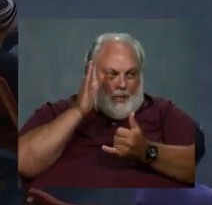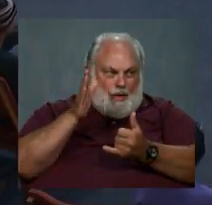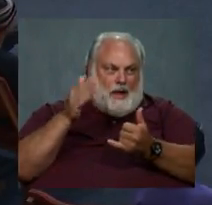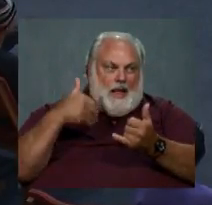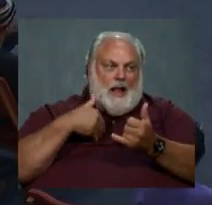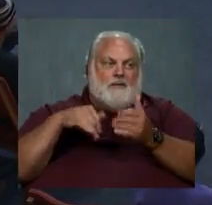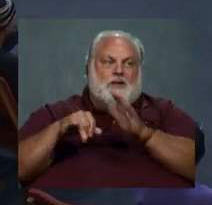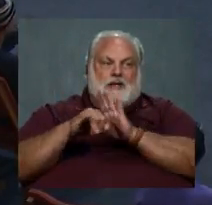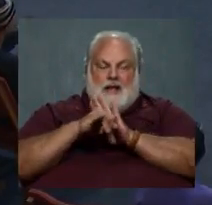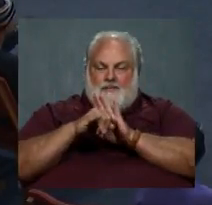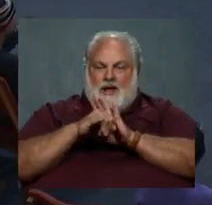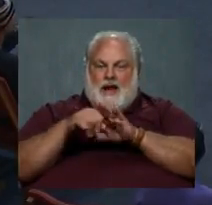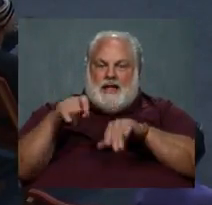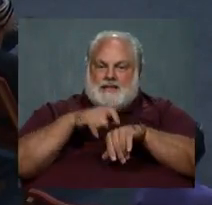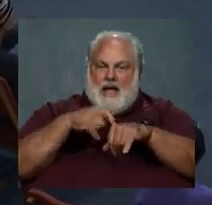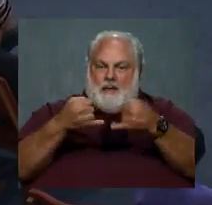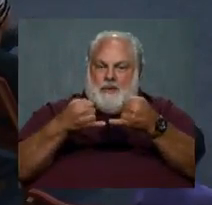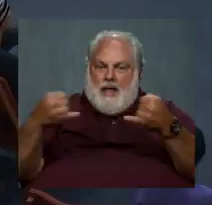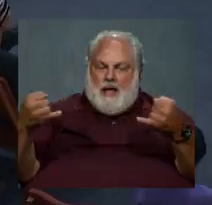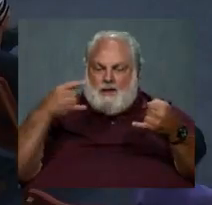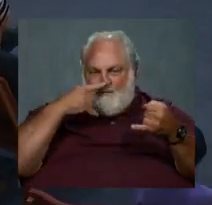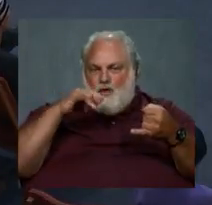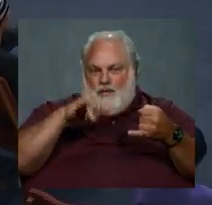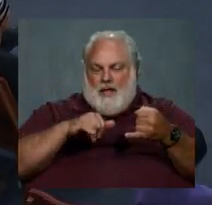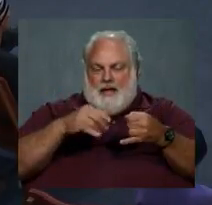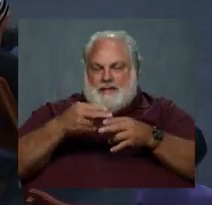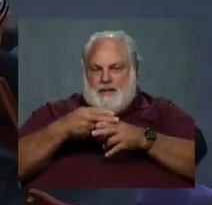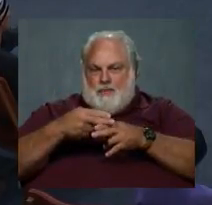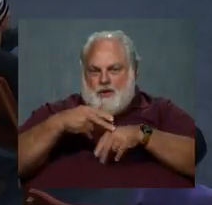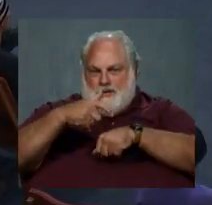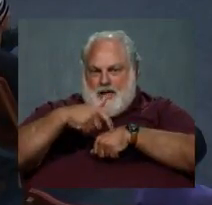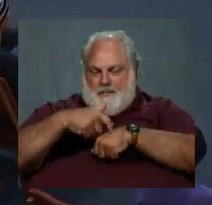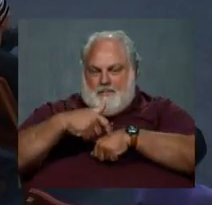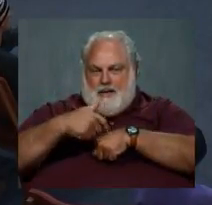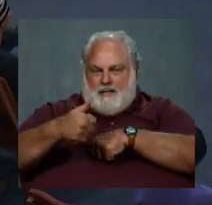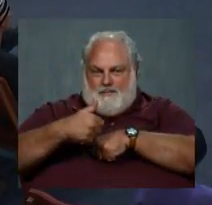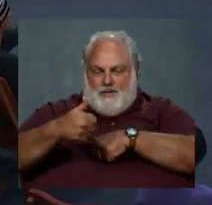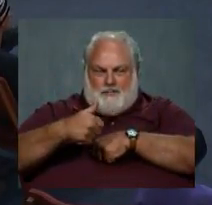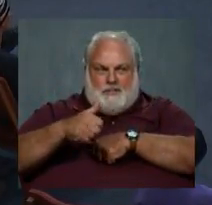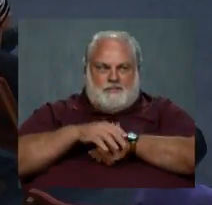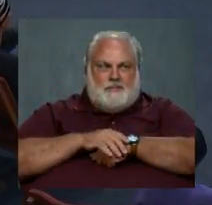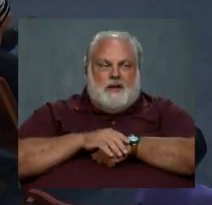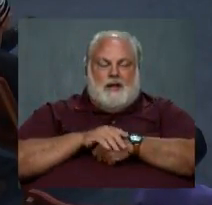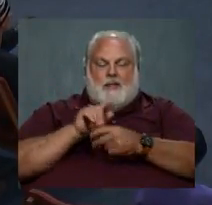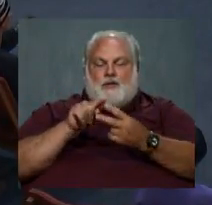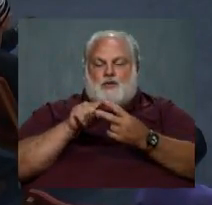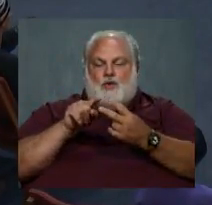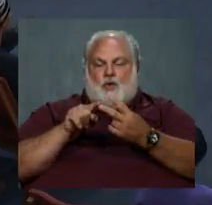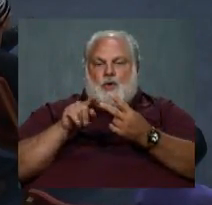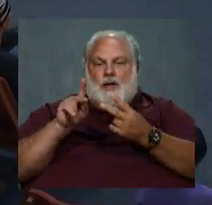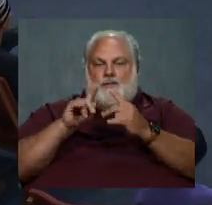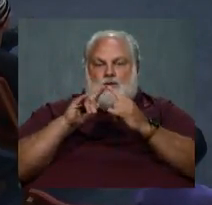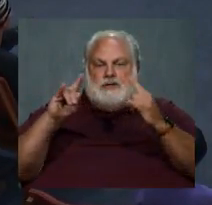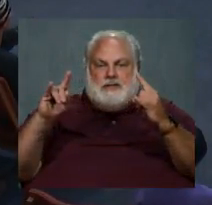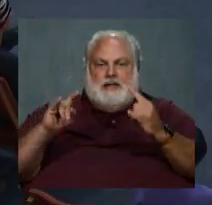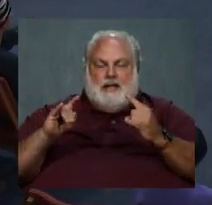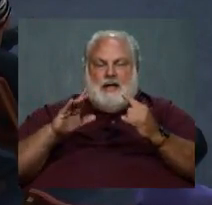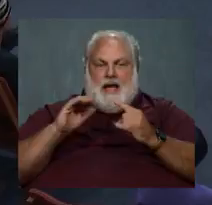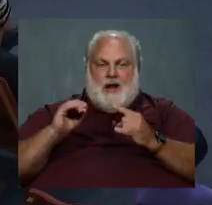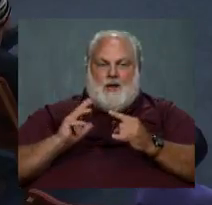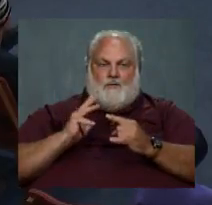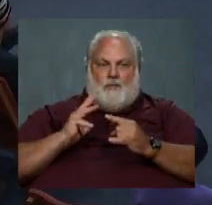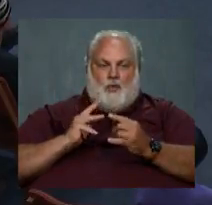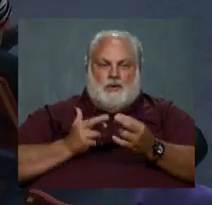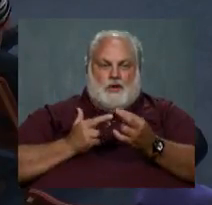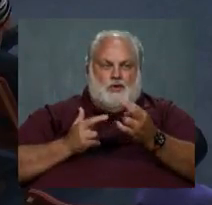will identify the timeline that's necessary for the tent and the additional van transportation, which are the key issues for it. Do you need a formal resolution asking you